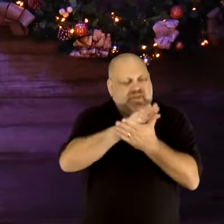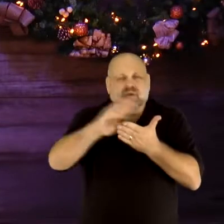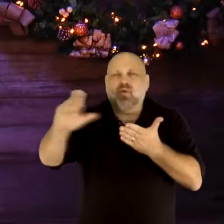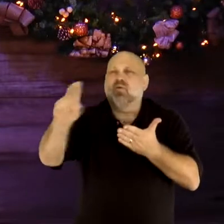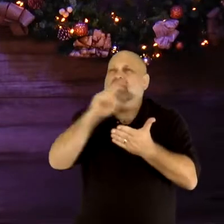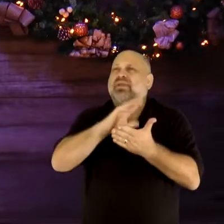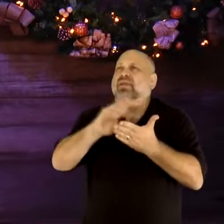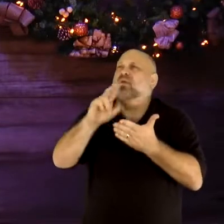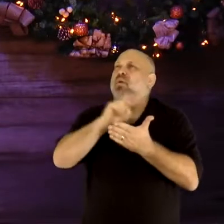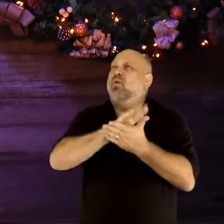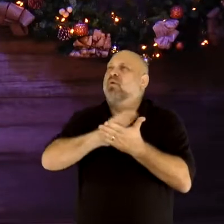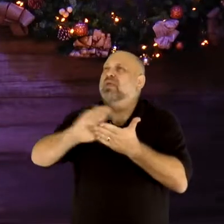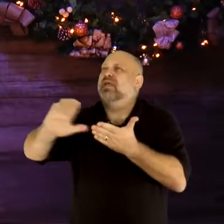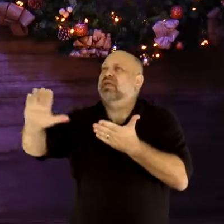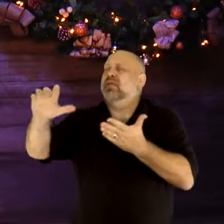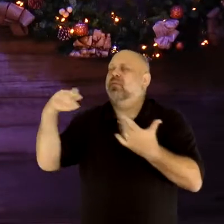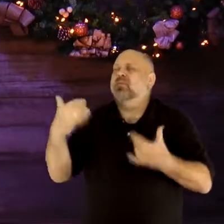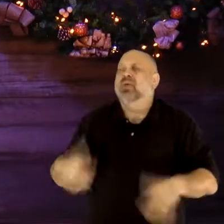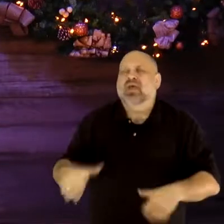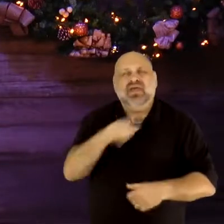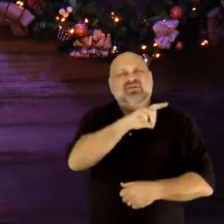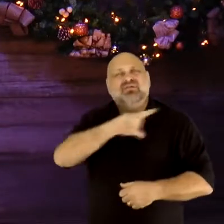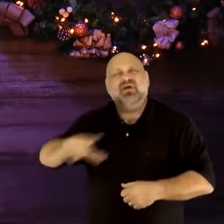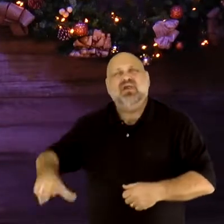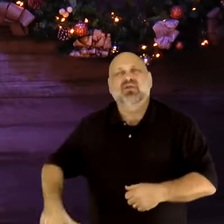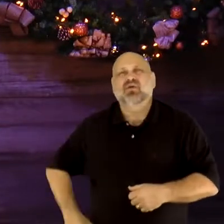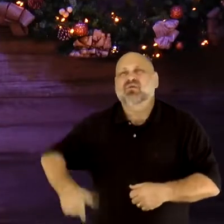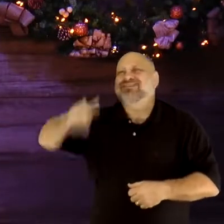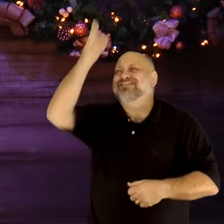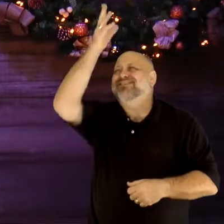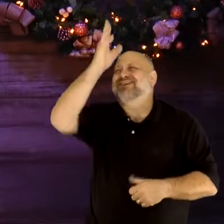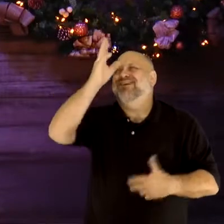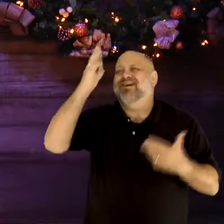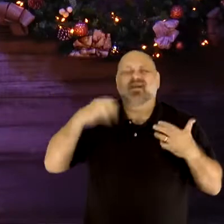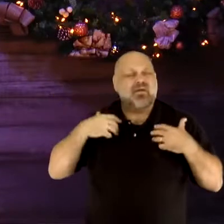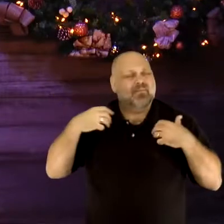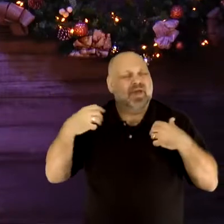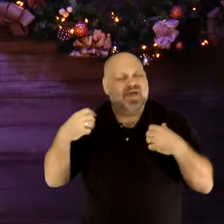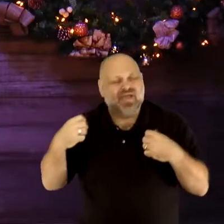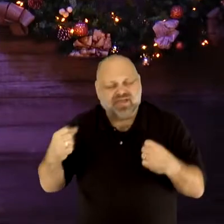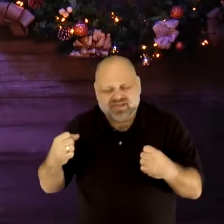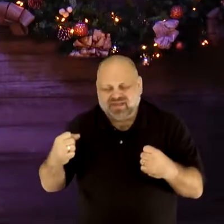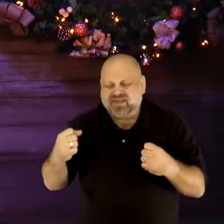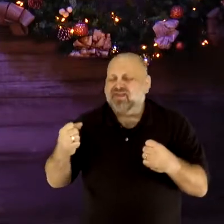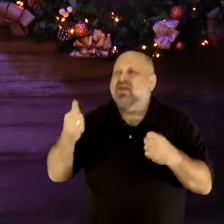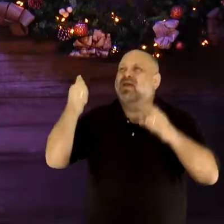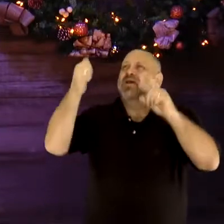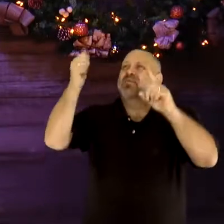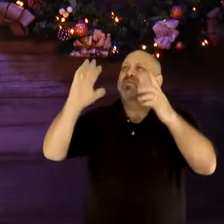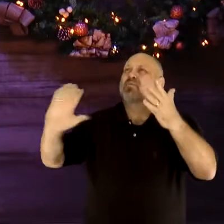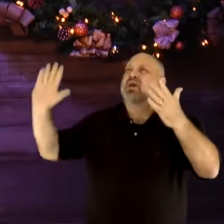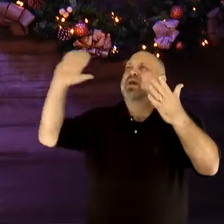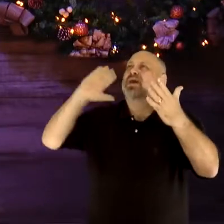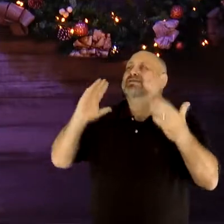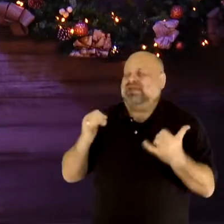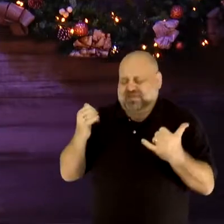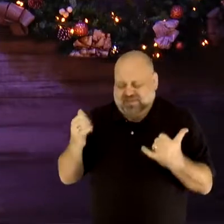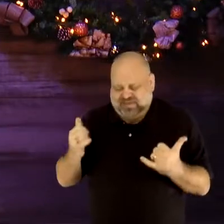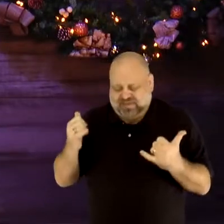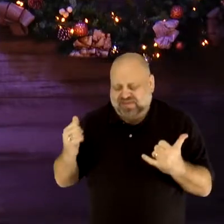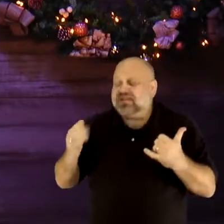Holy, holy, holy is the Lord God Almighty, who